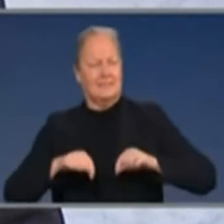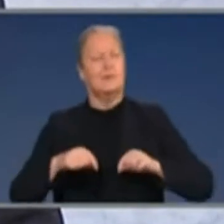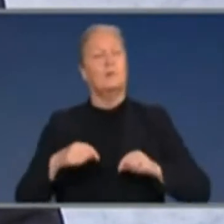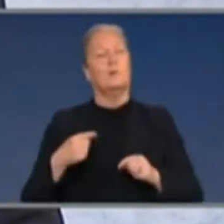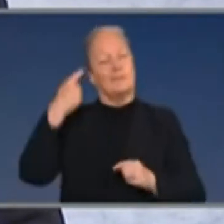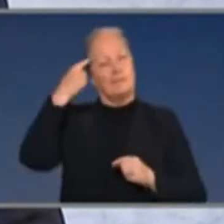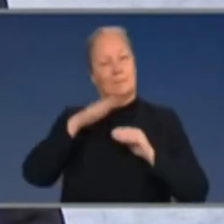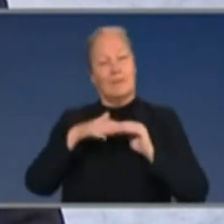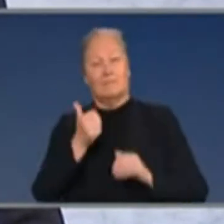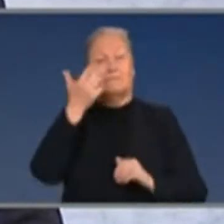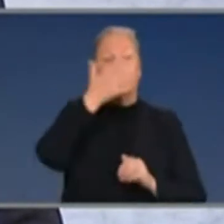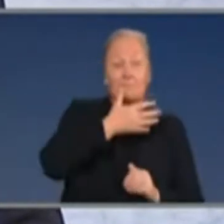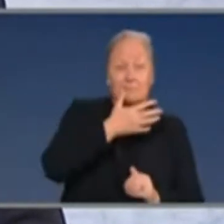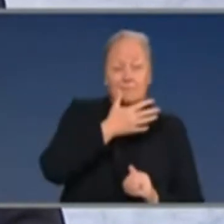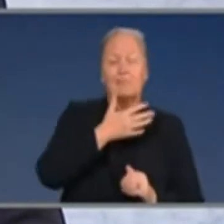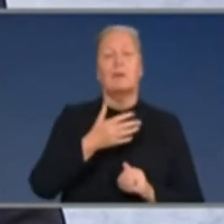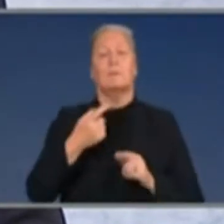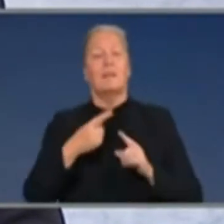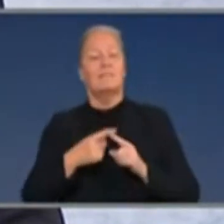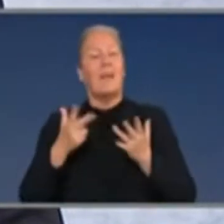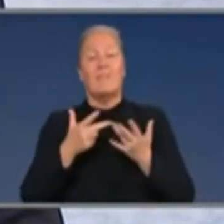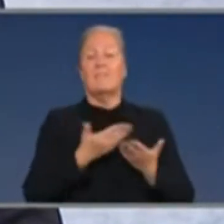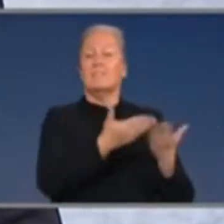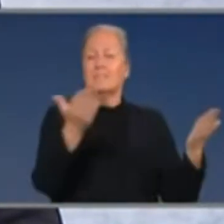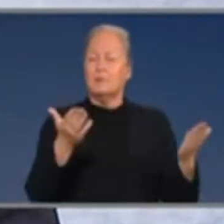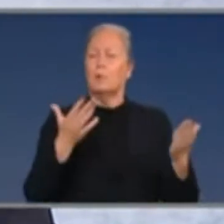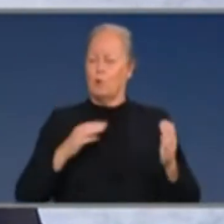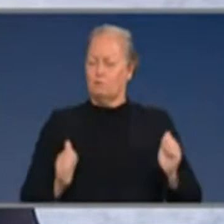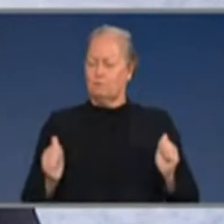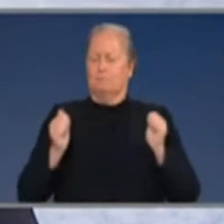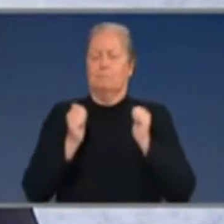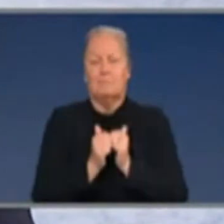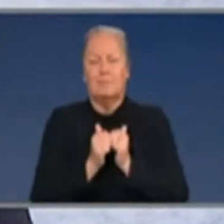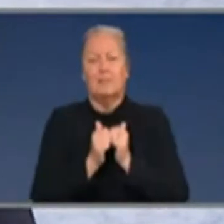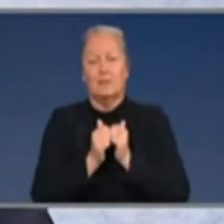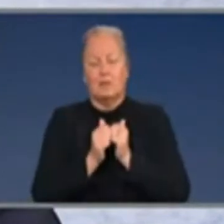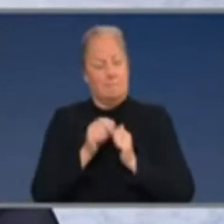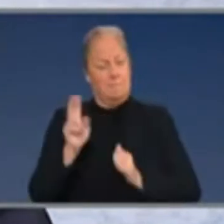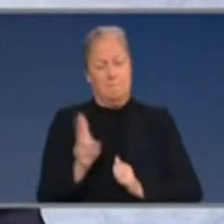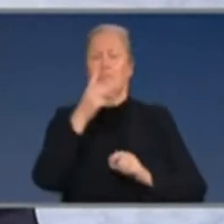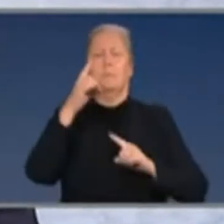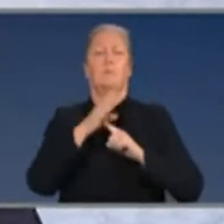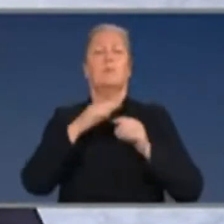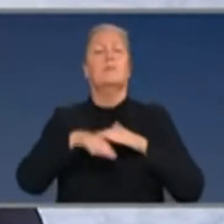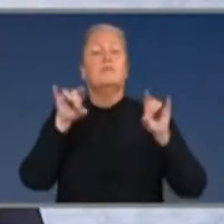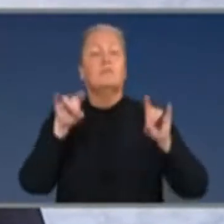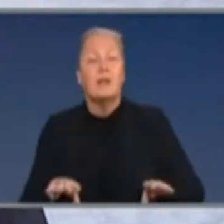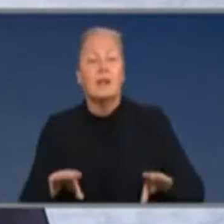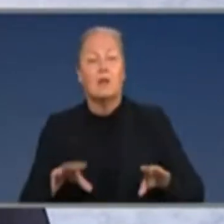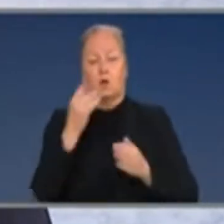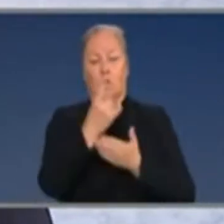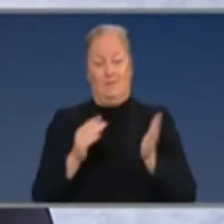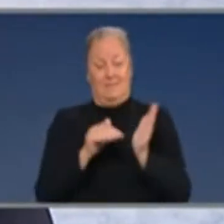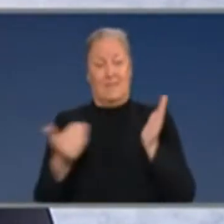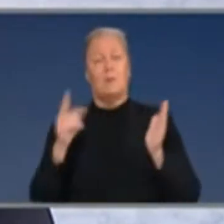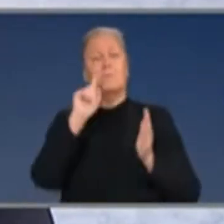for Indigenous and non-Indigenous Australians together are of great significance to our country, not just now, but into the future.